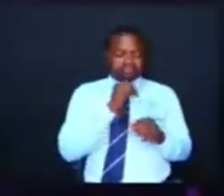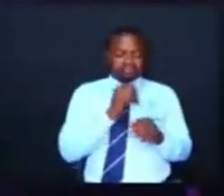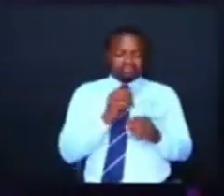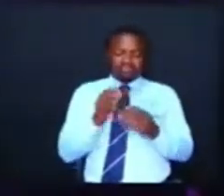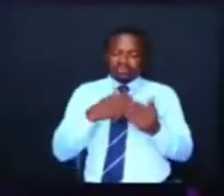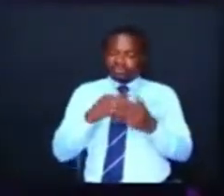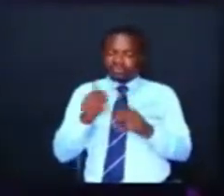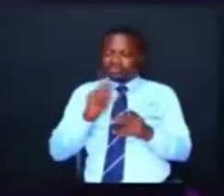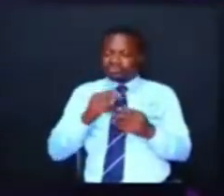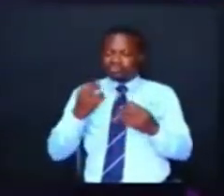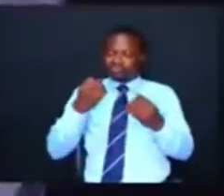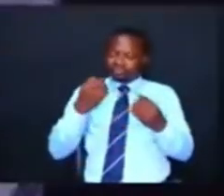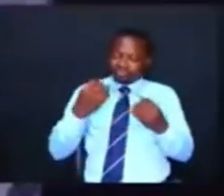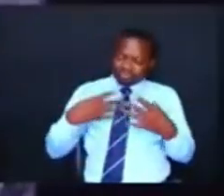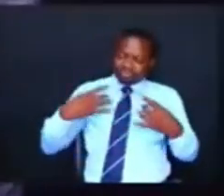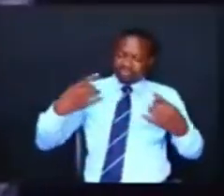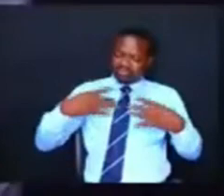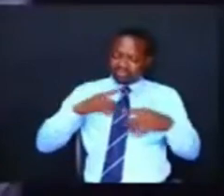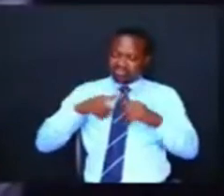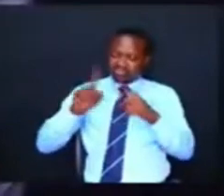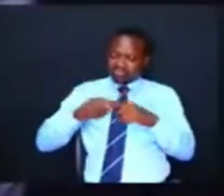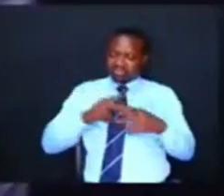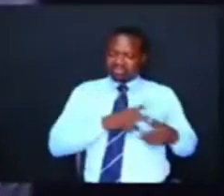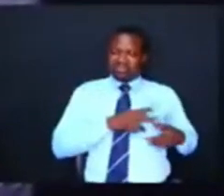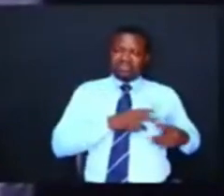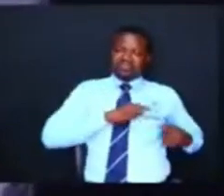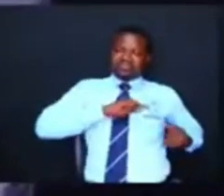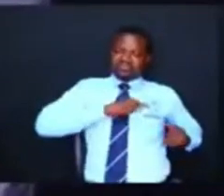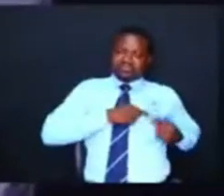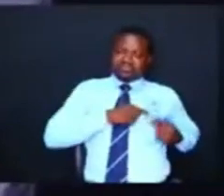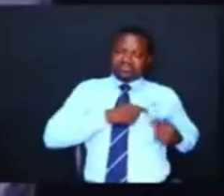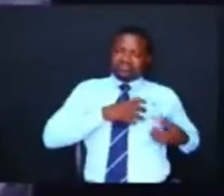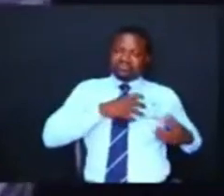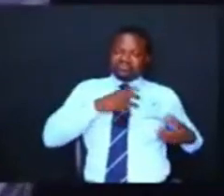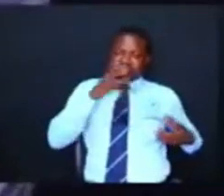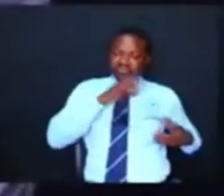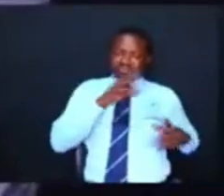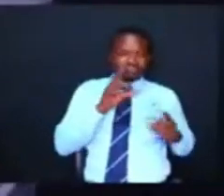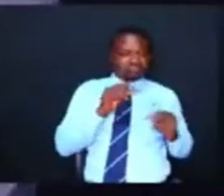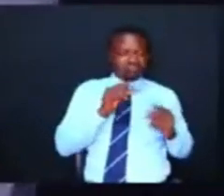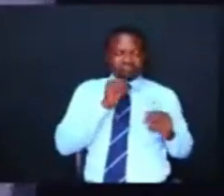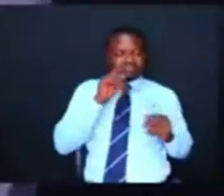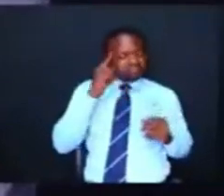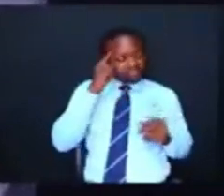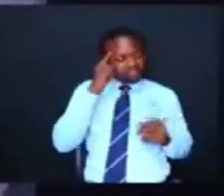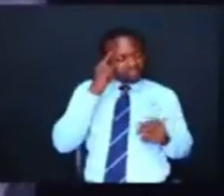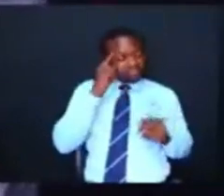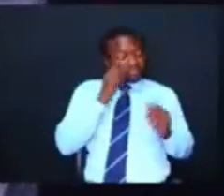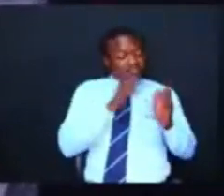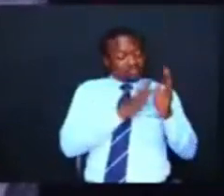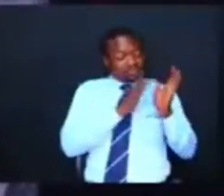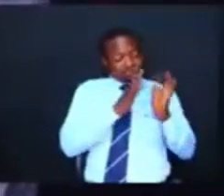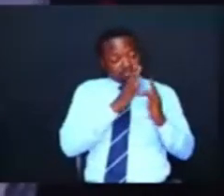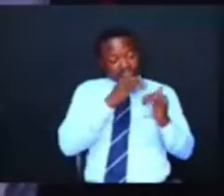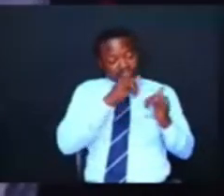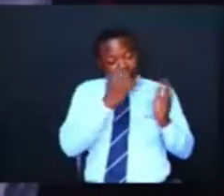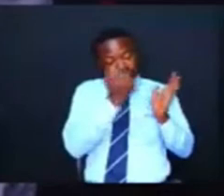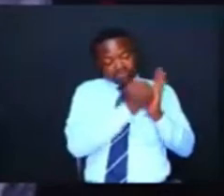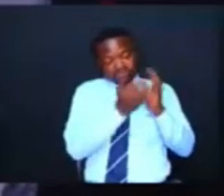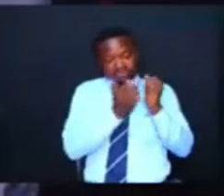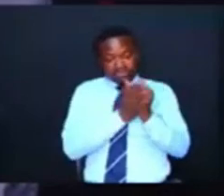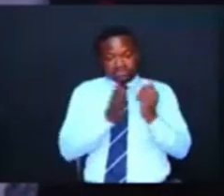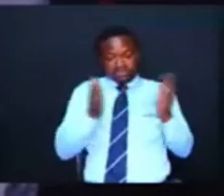To the extent on the cross he said, Lord, forgive them. Because they do not know what they are